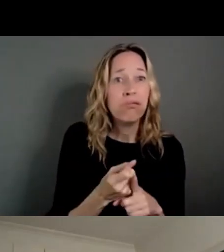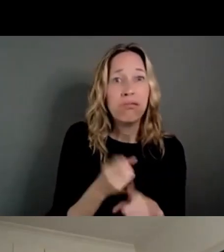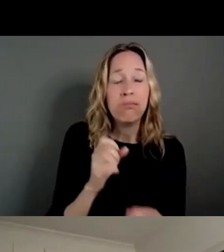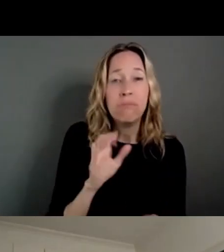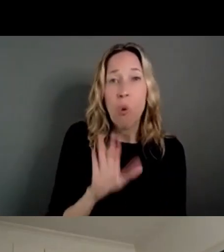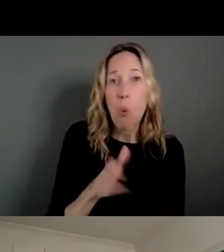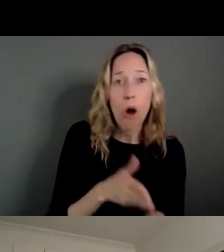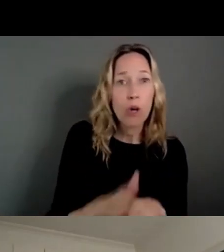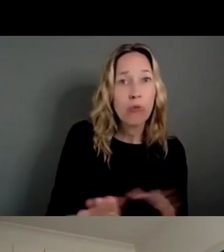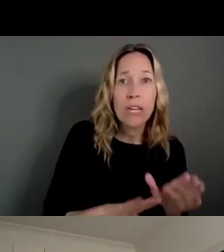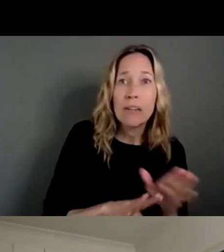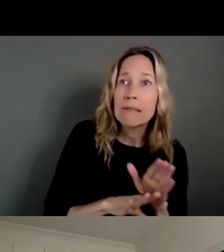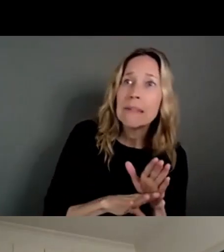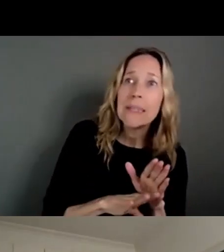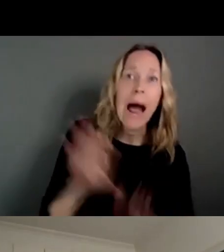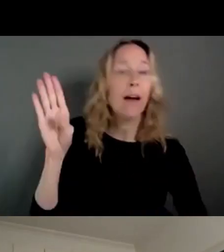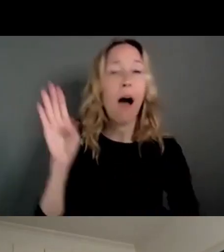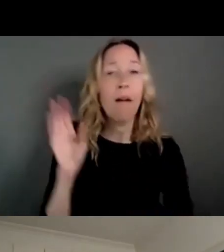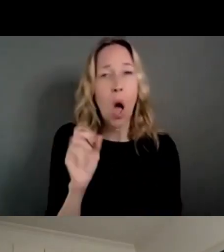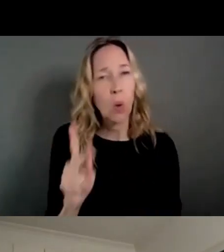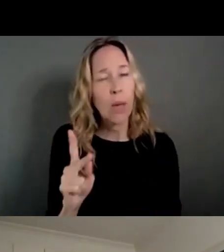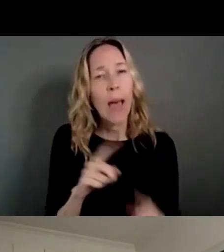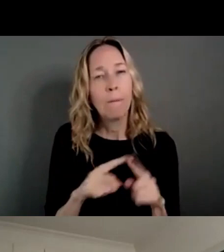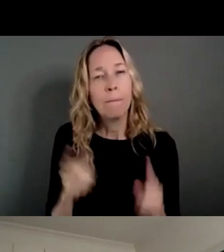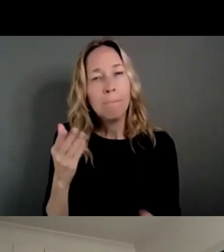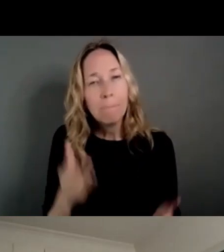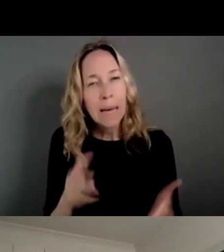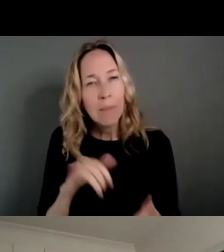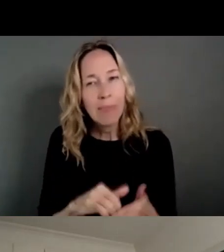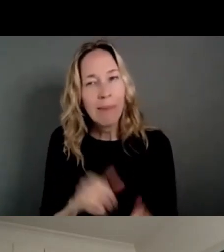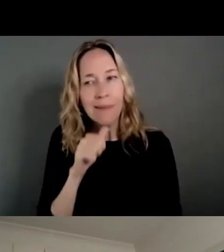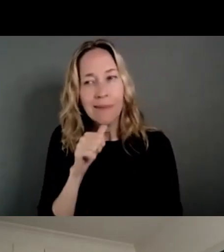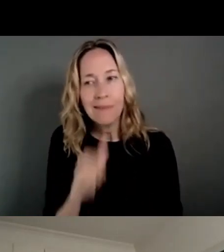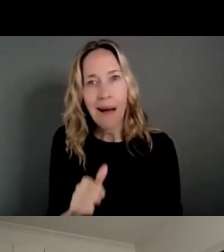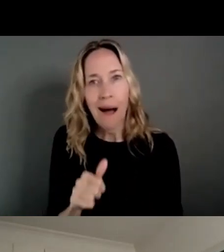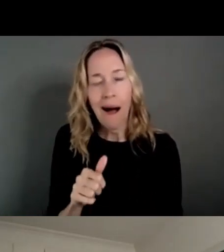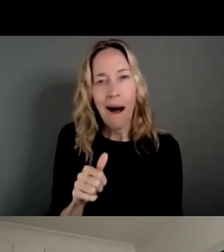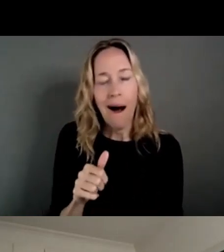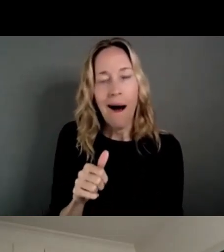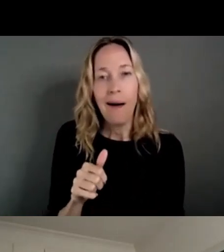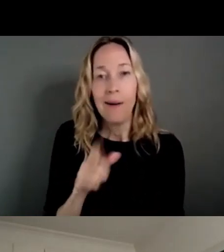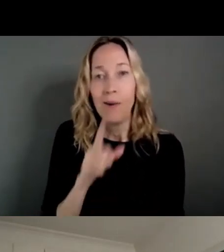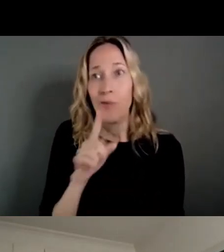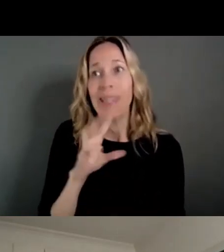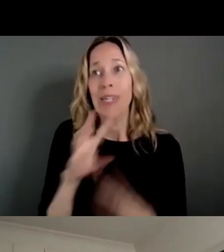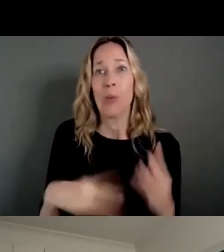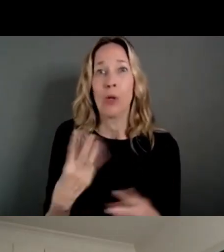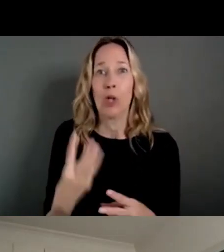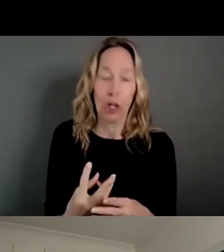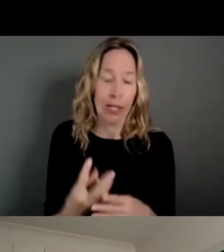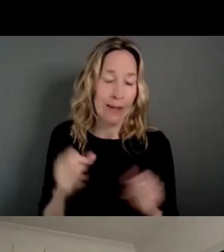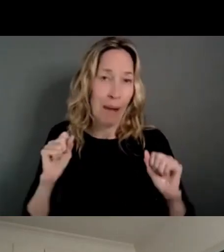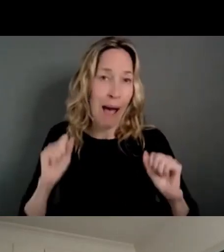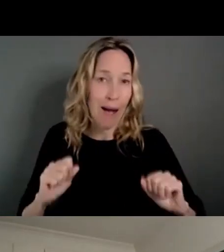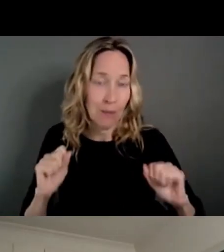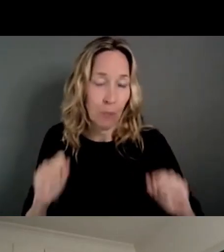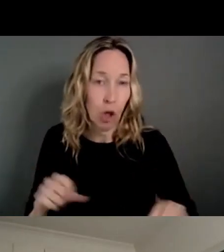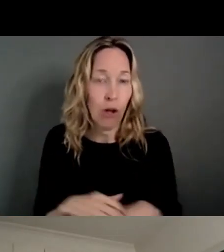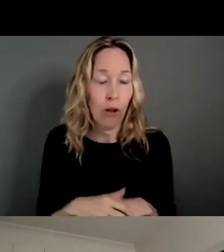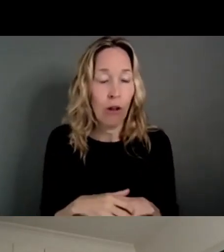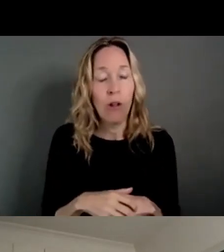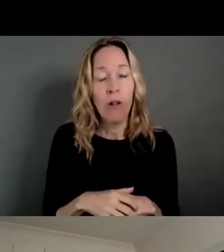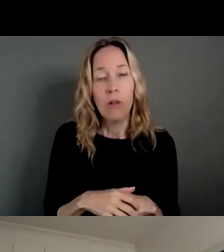if you are realistic in your expectations of what I'm going to be able to do for